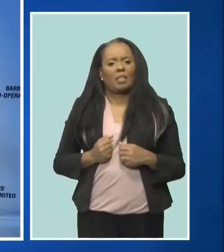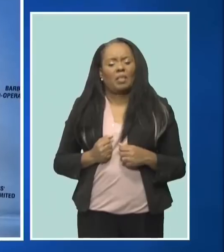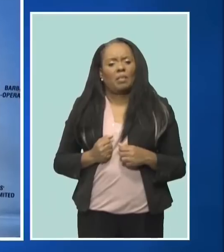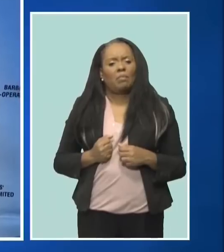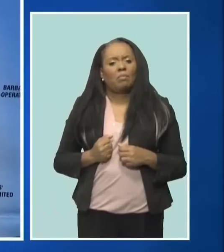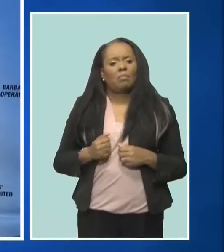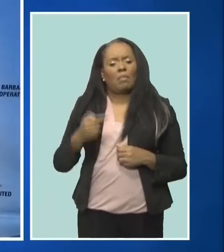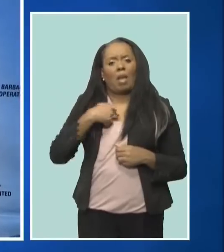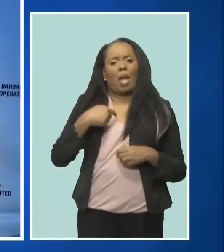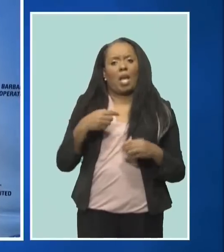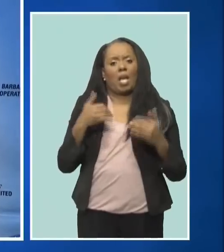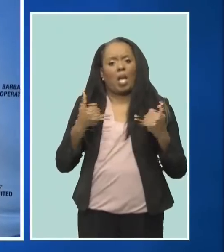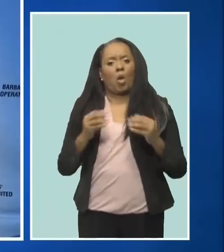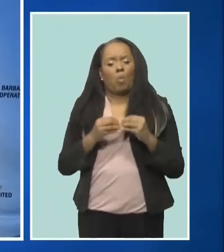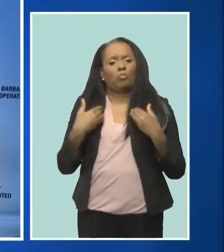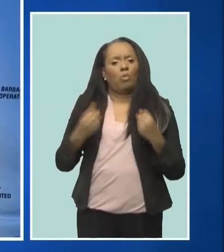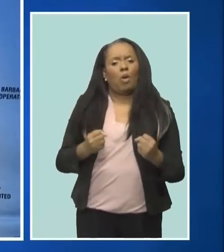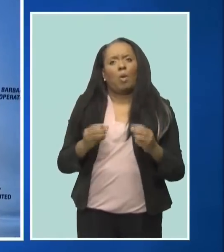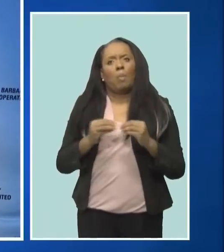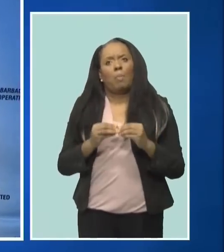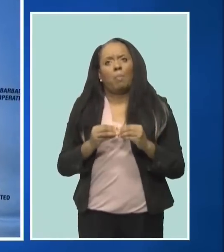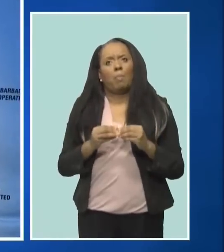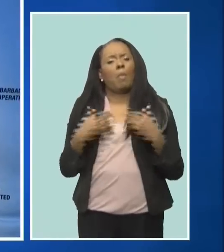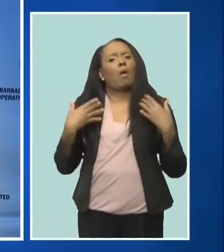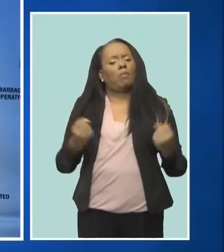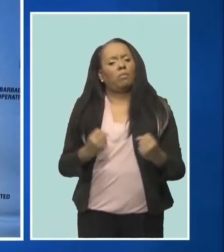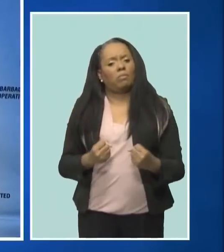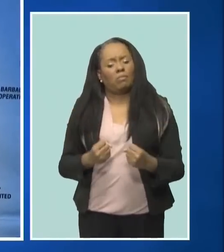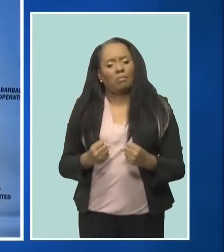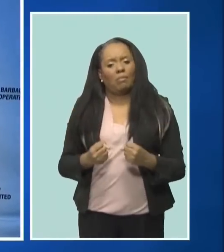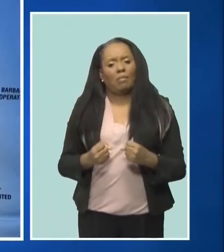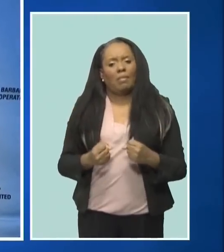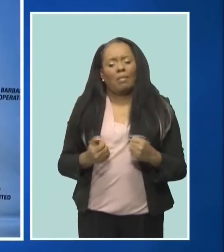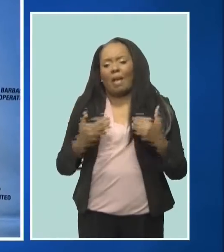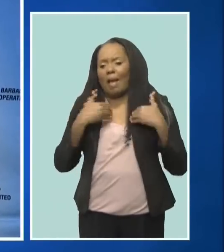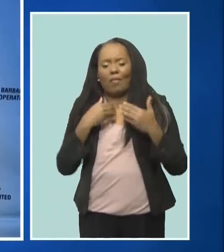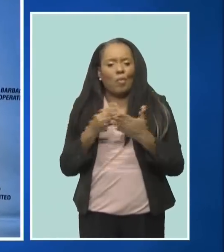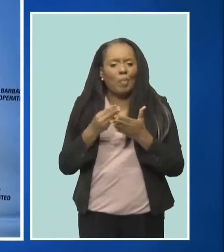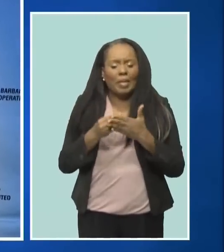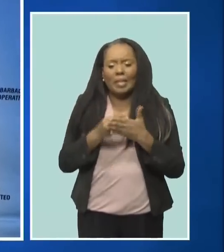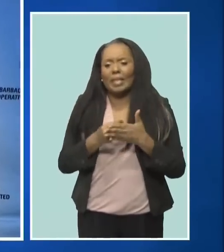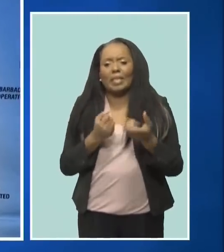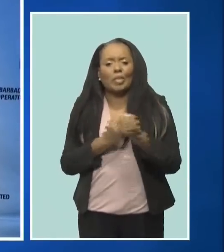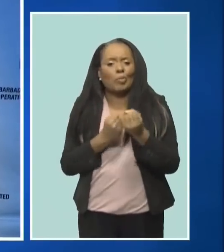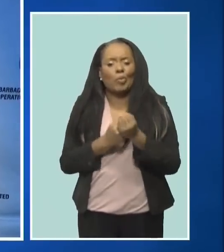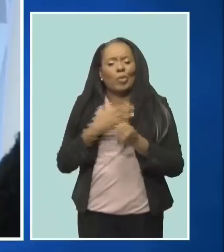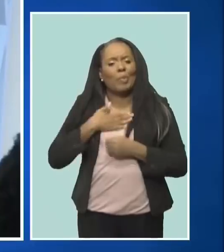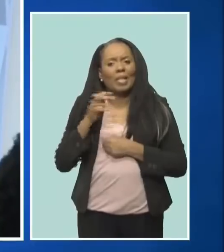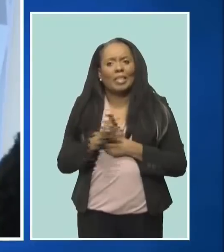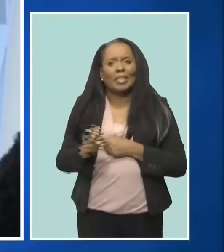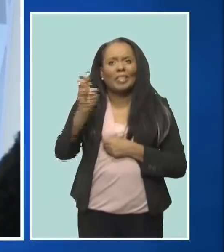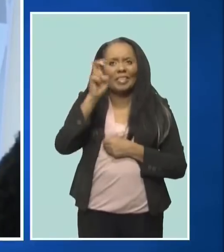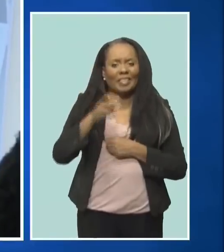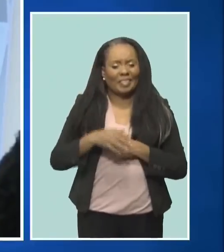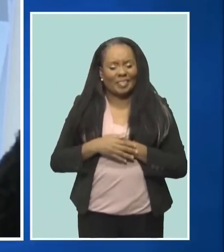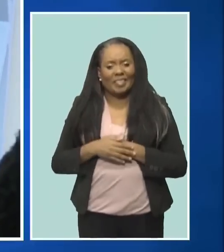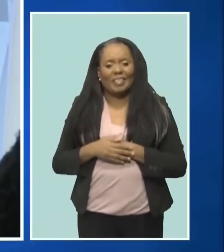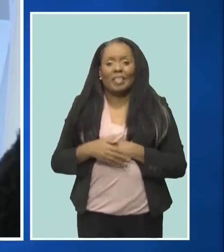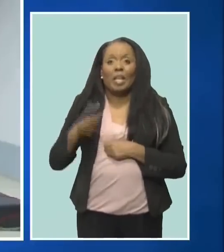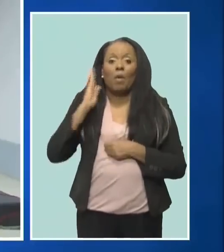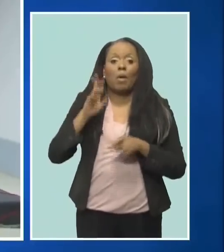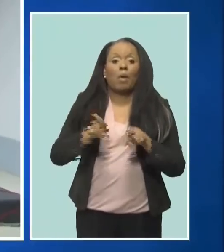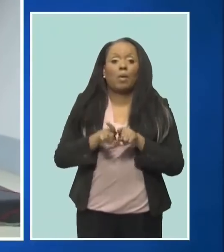know, well, somebody's paying for me and they're helping me out and supporting my journey. The awardees will also